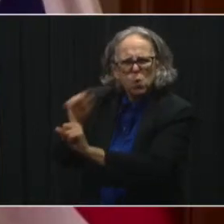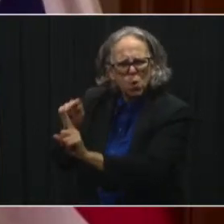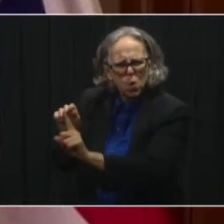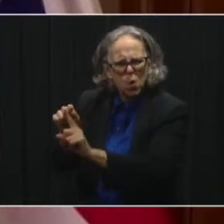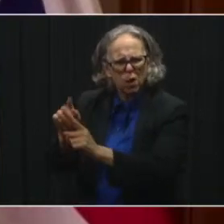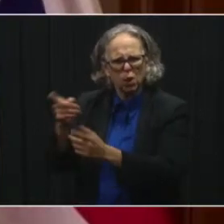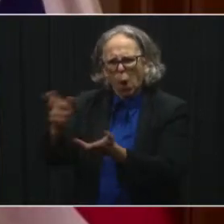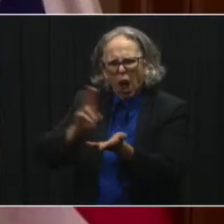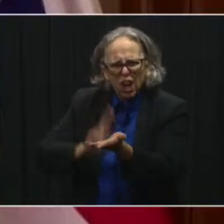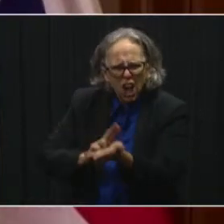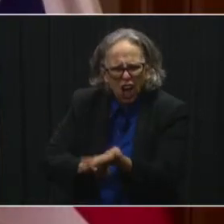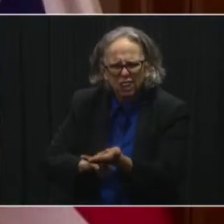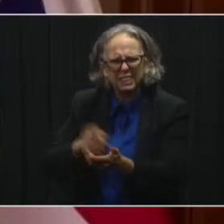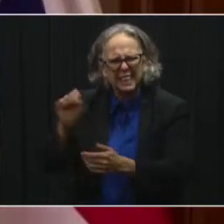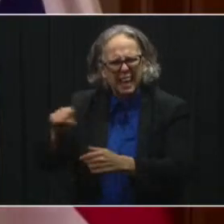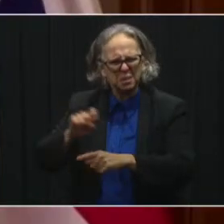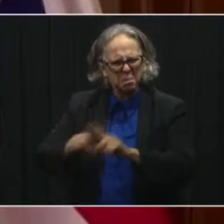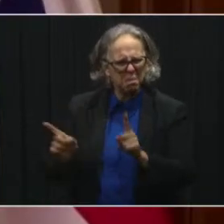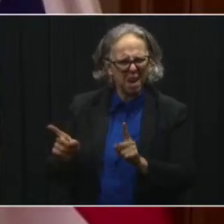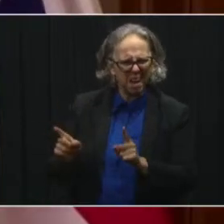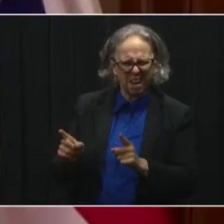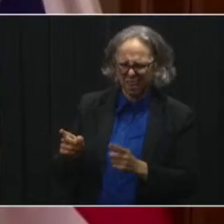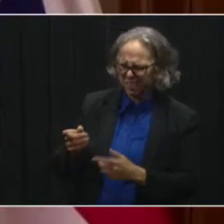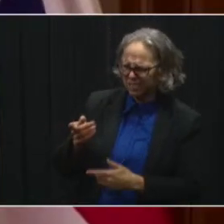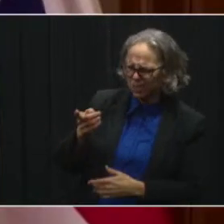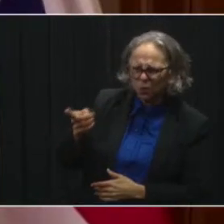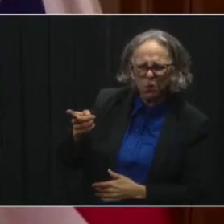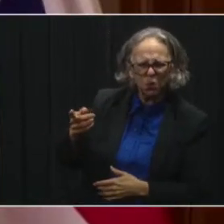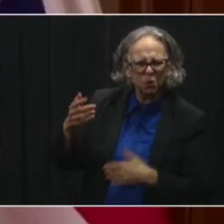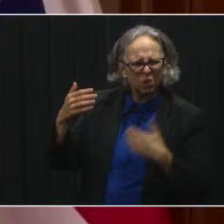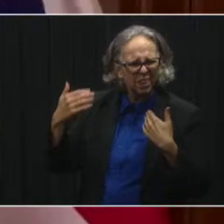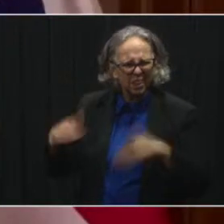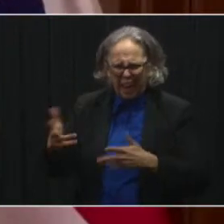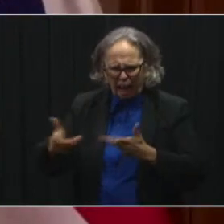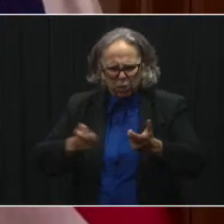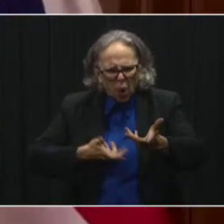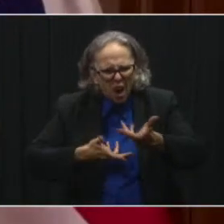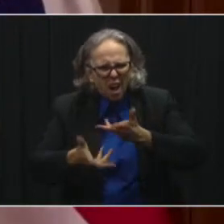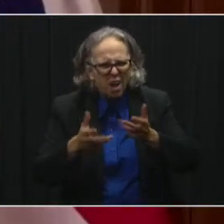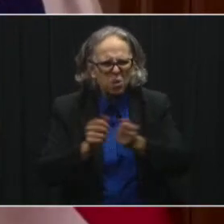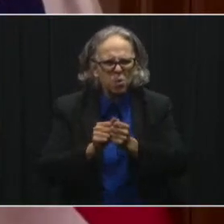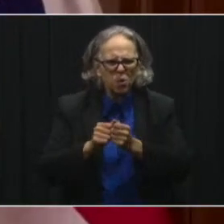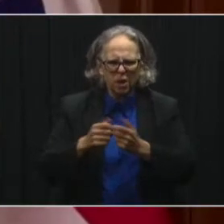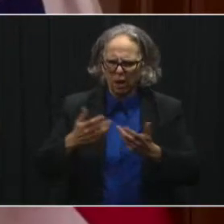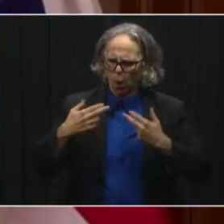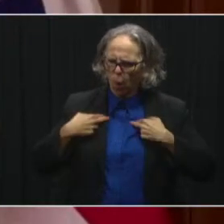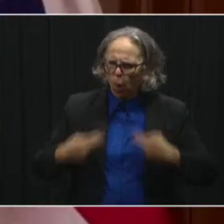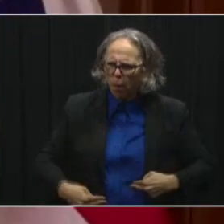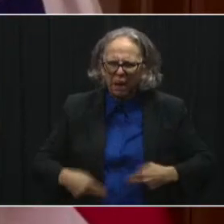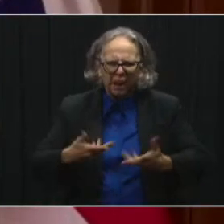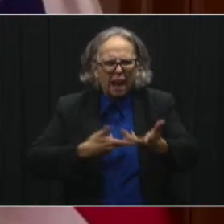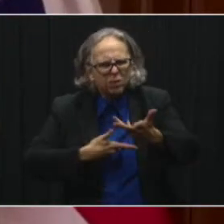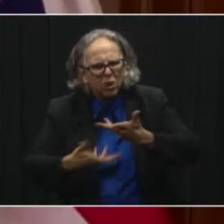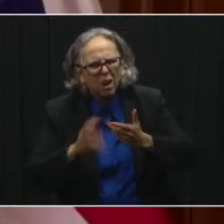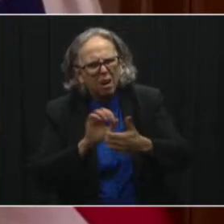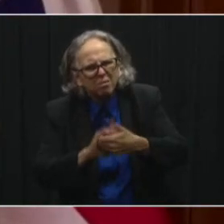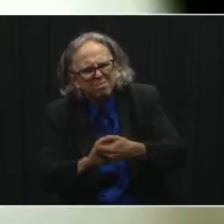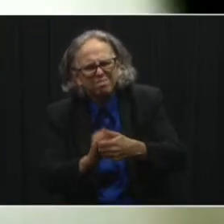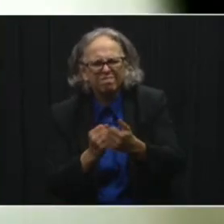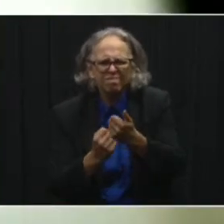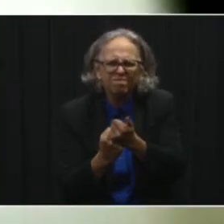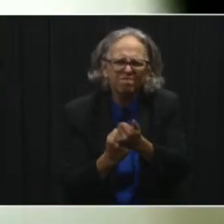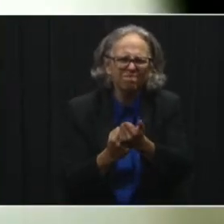you're trying to be everything else, I guess. Yeah. So, well, as a physician now, was a